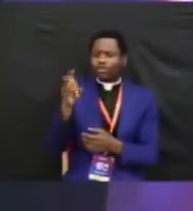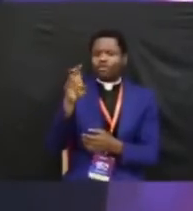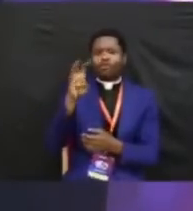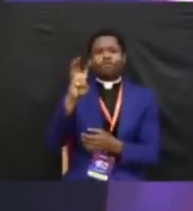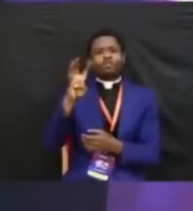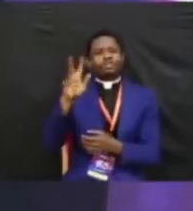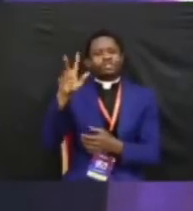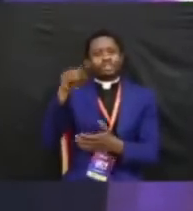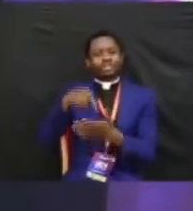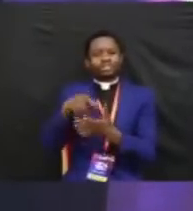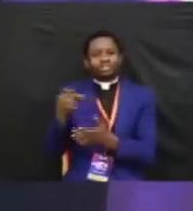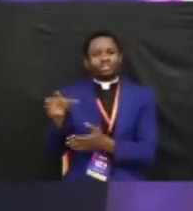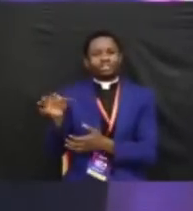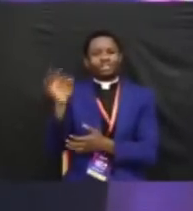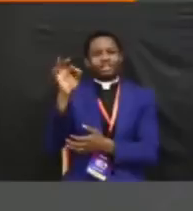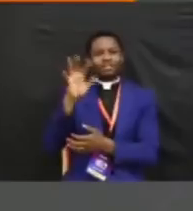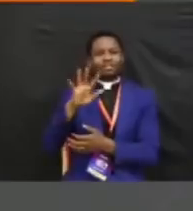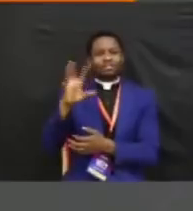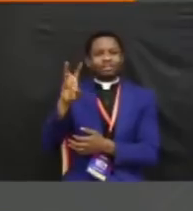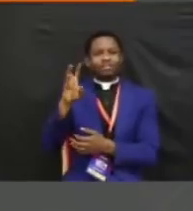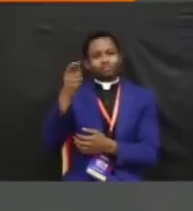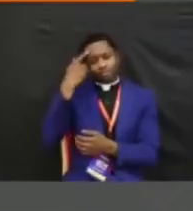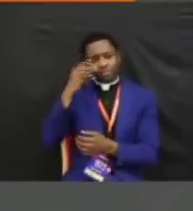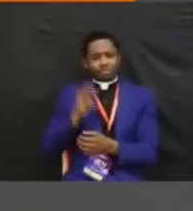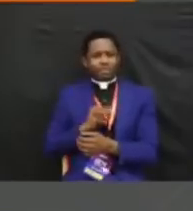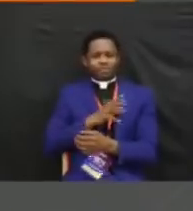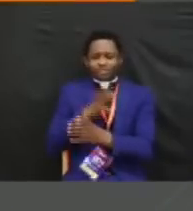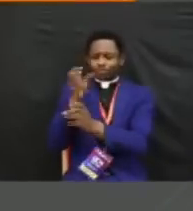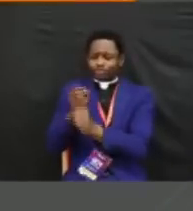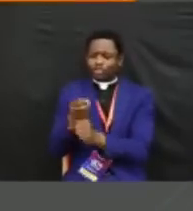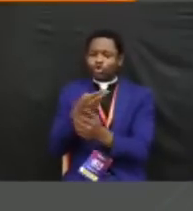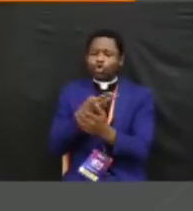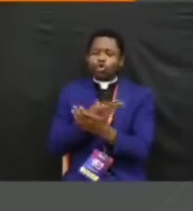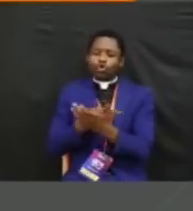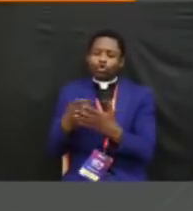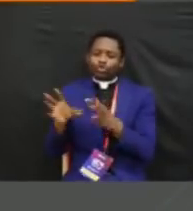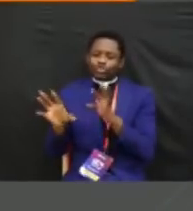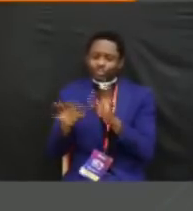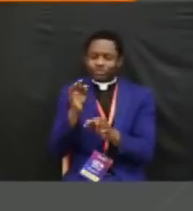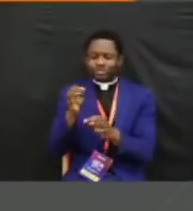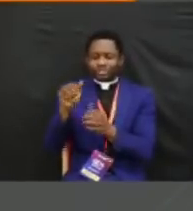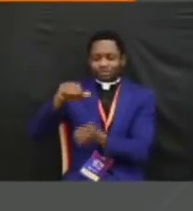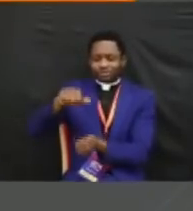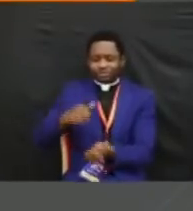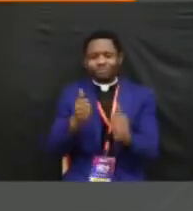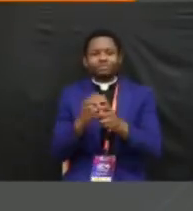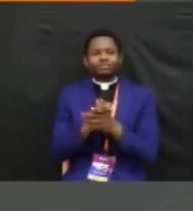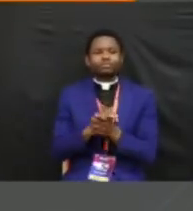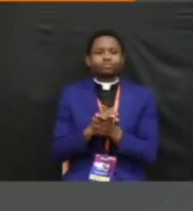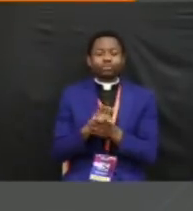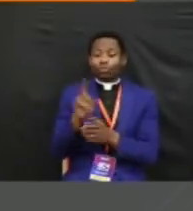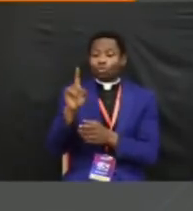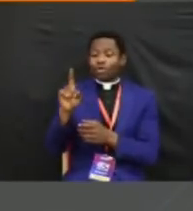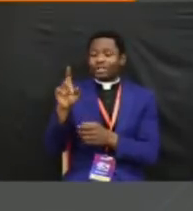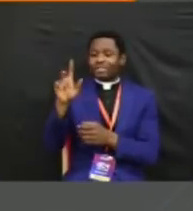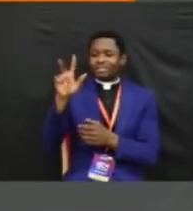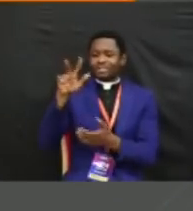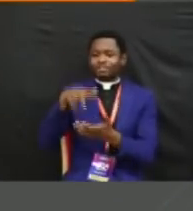of our members in Ghana received the Holy Spirit baptism. Of this number, 134,479